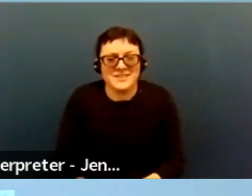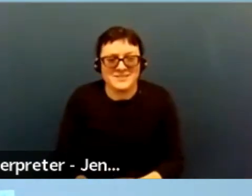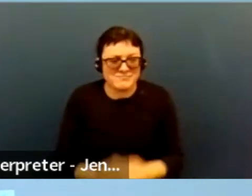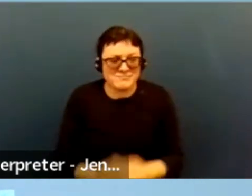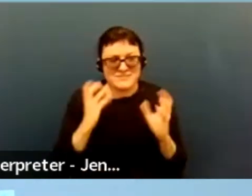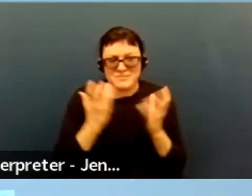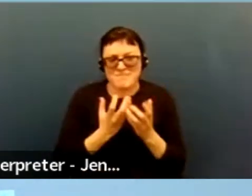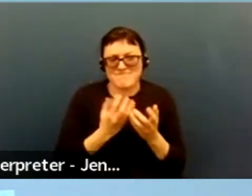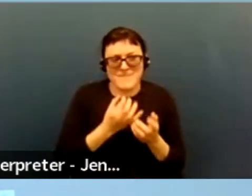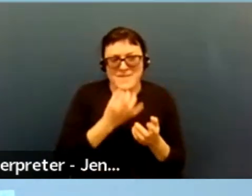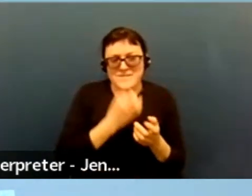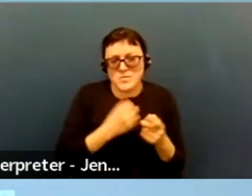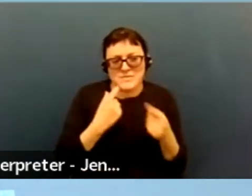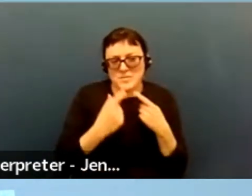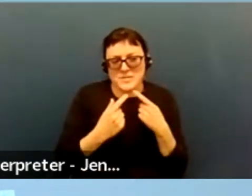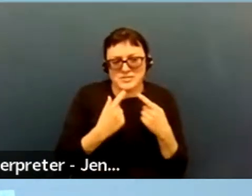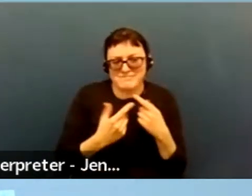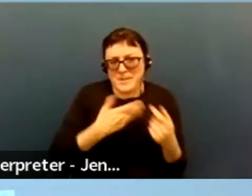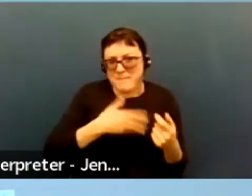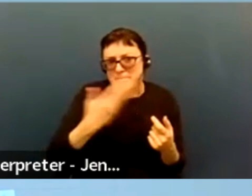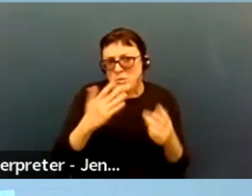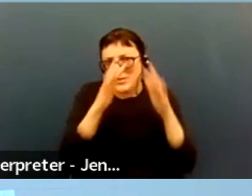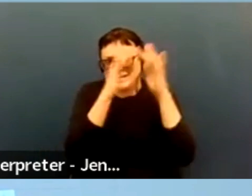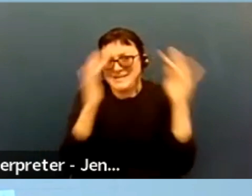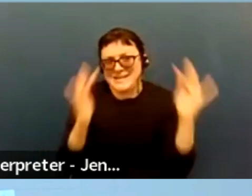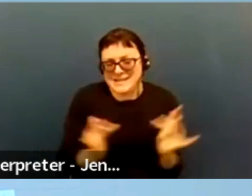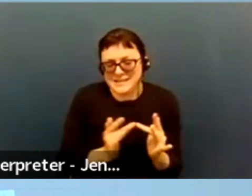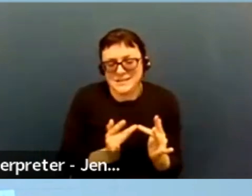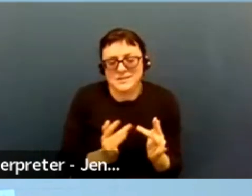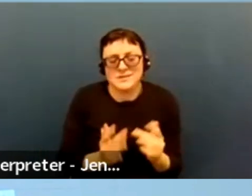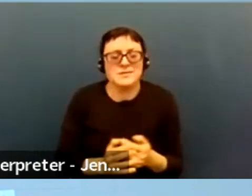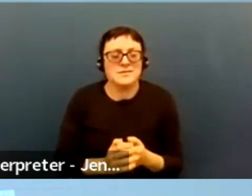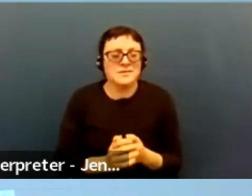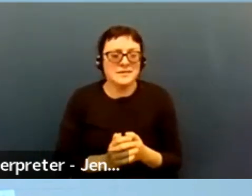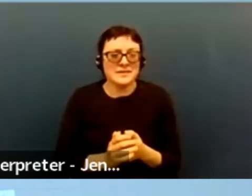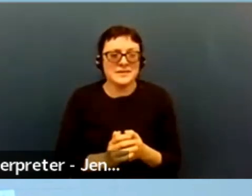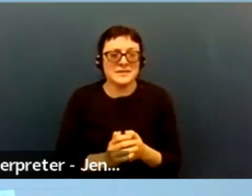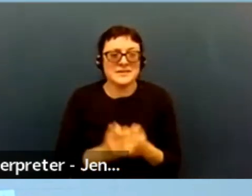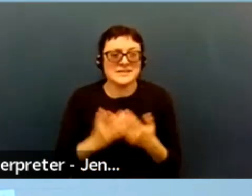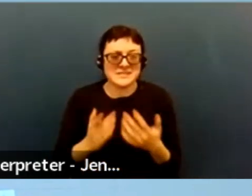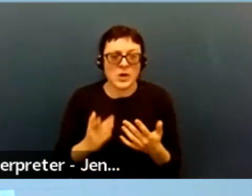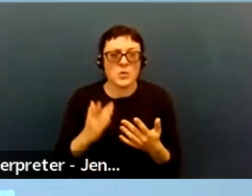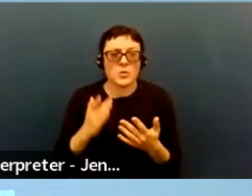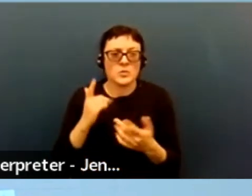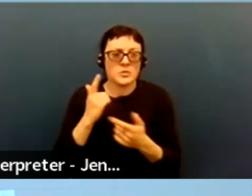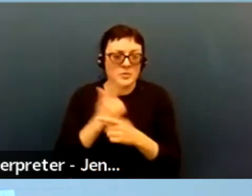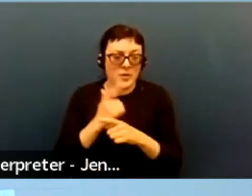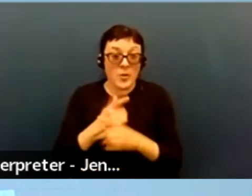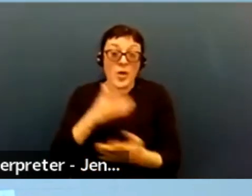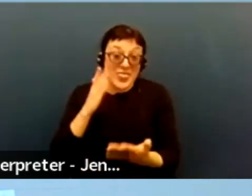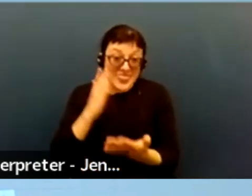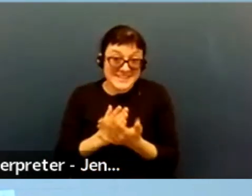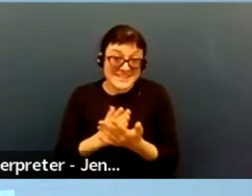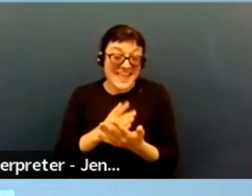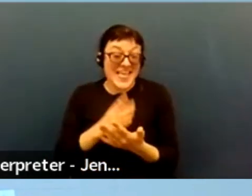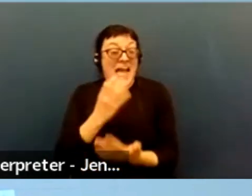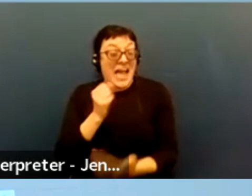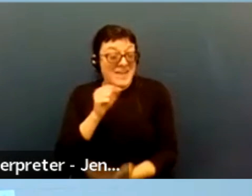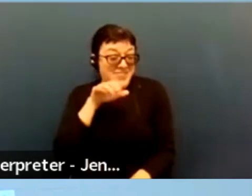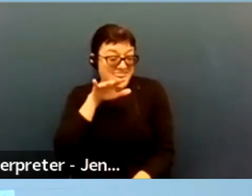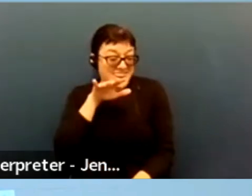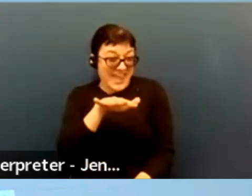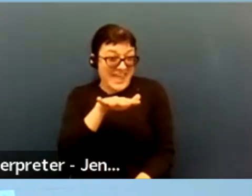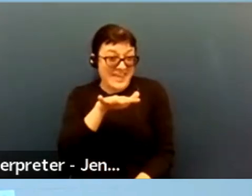have Google. And so the authenticity is there.